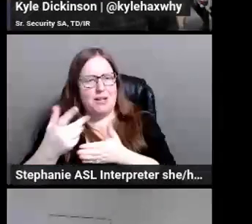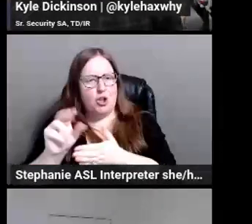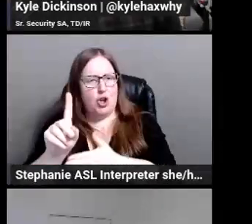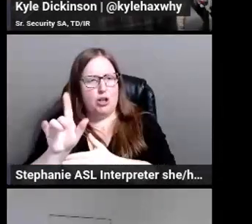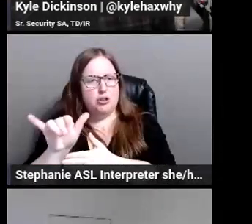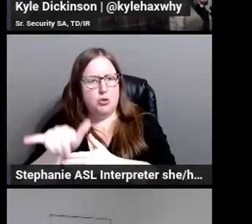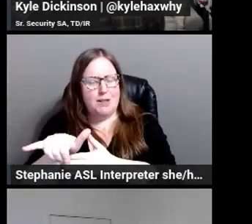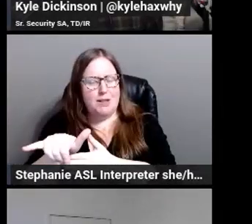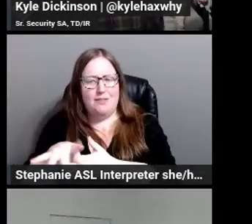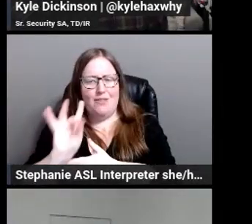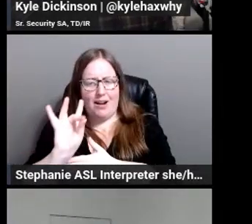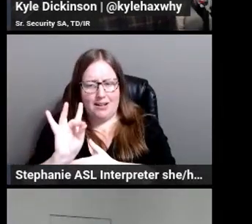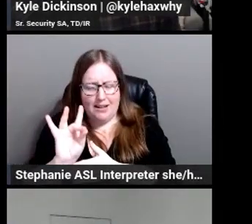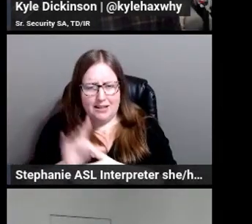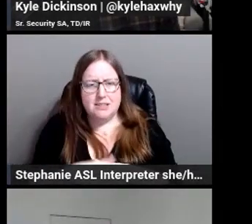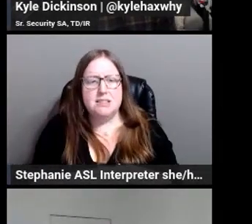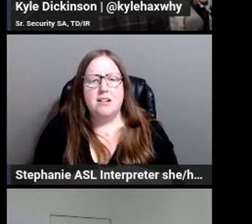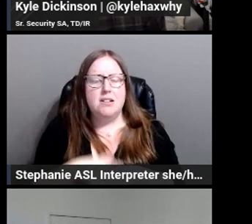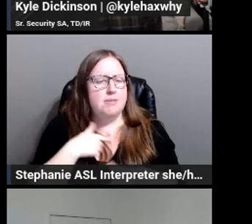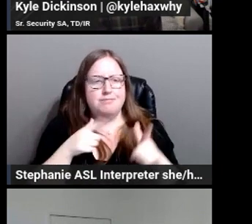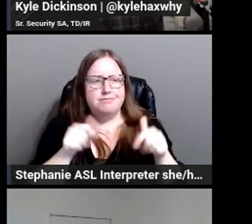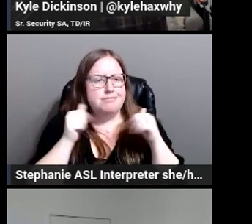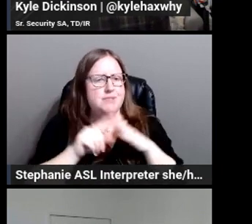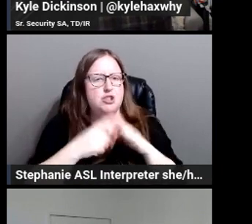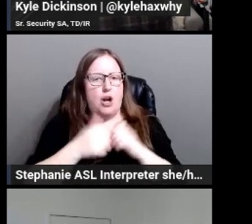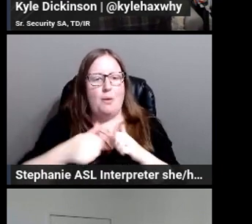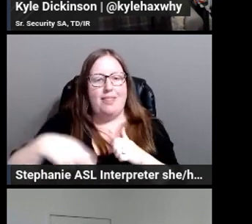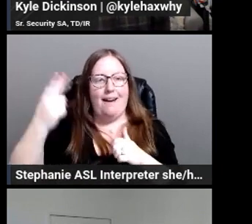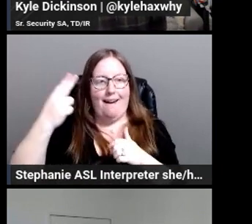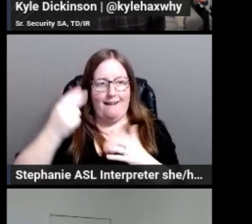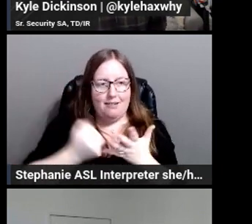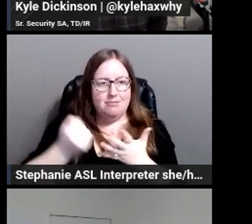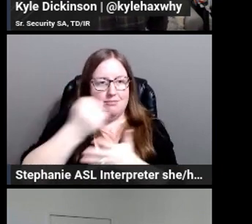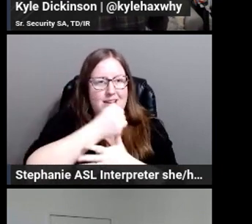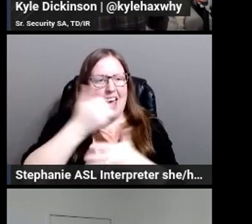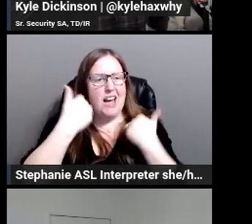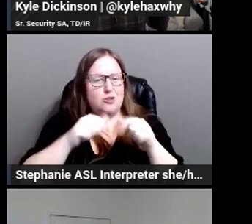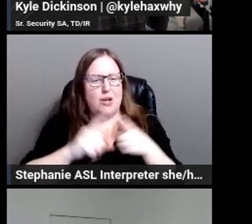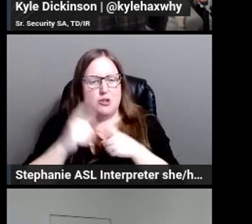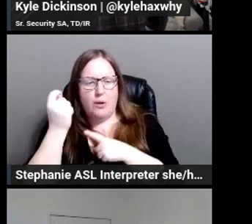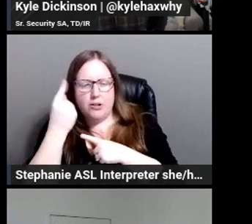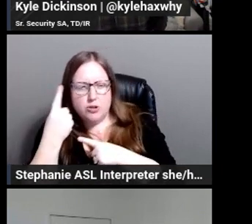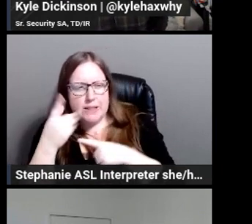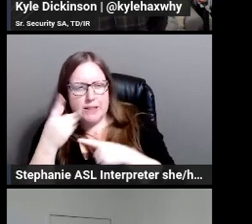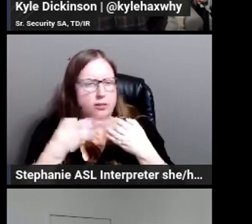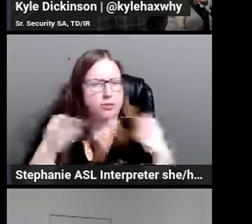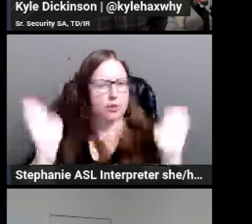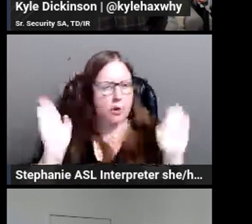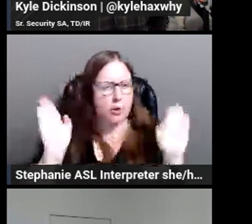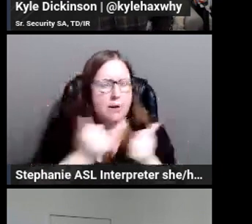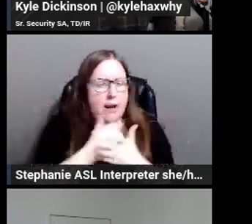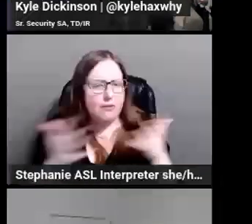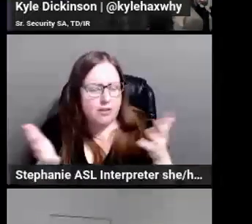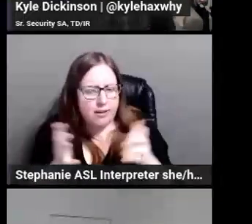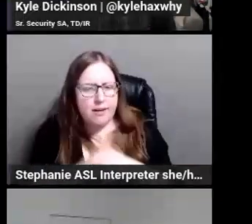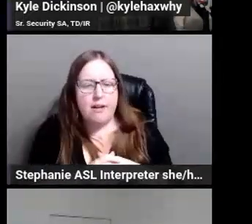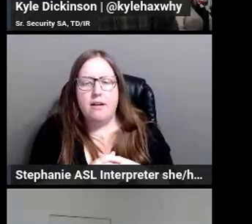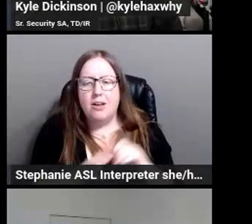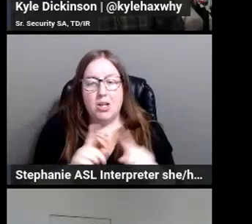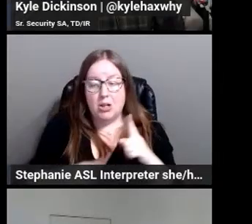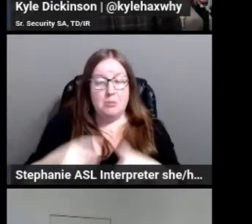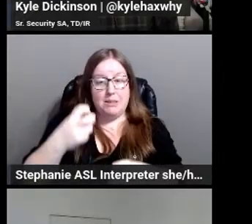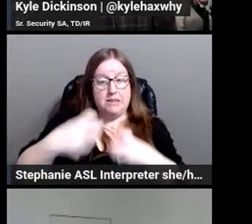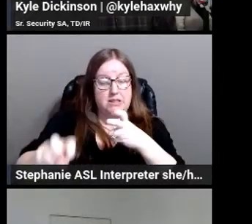A lot of them said, well, I instantly start with the highs and I try to understand the scope and the breadth of that. But it's kind of hard